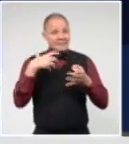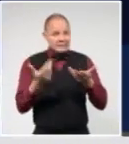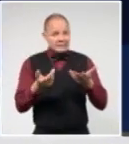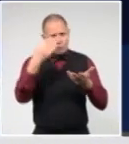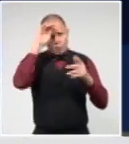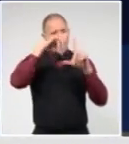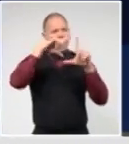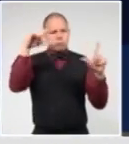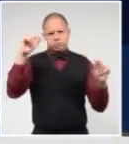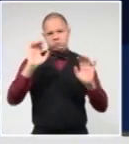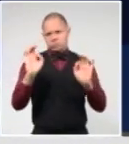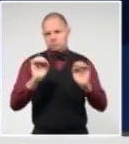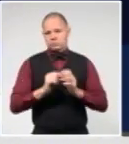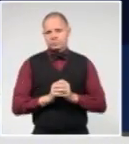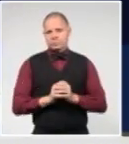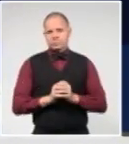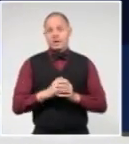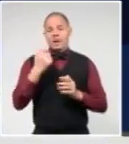418 from Ciego de Ávila,